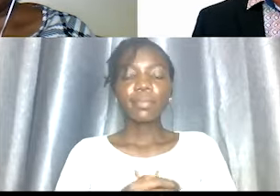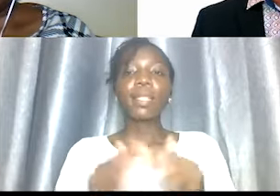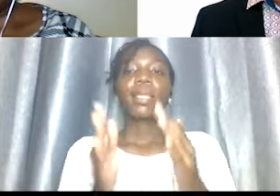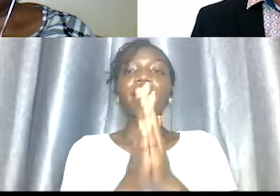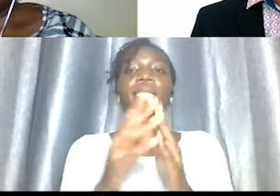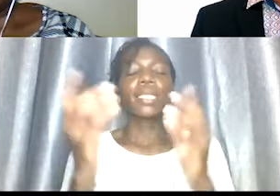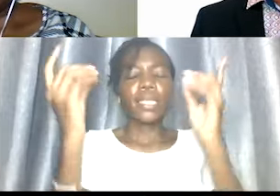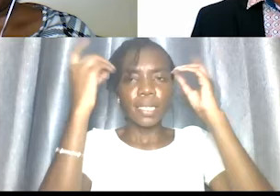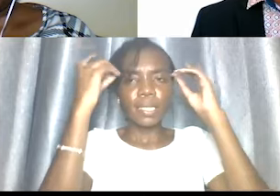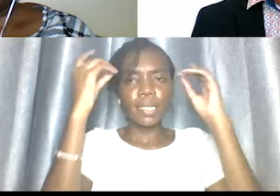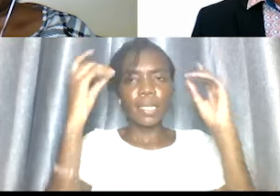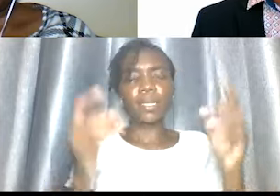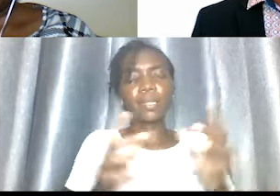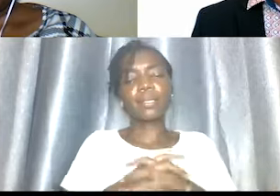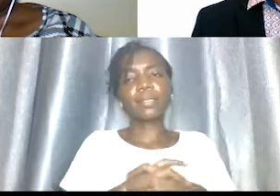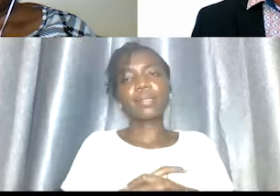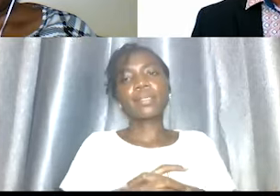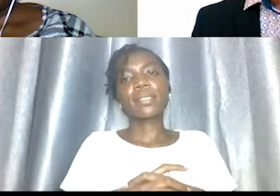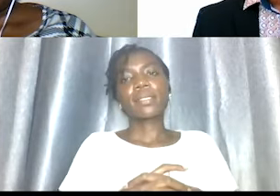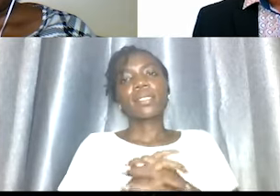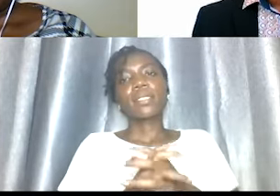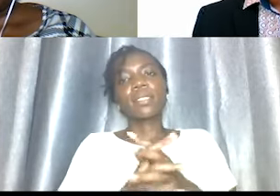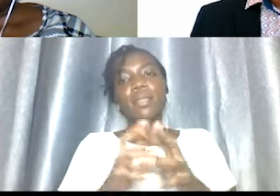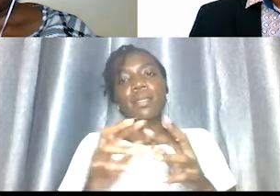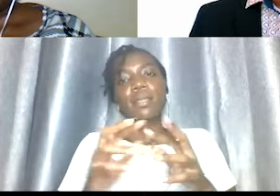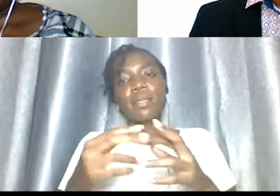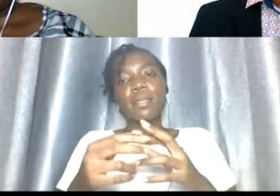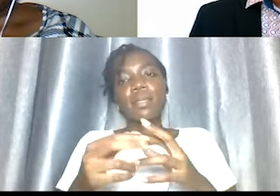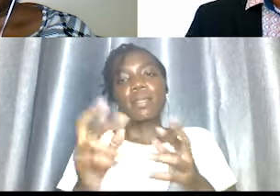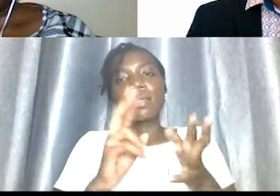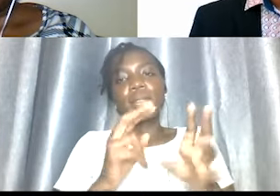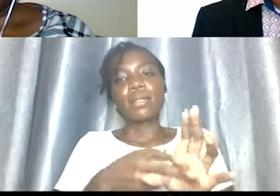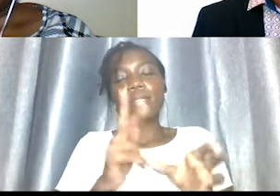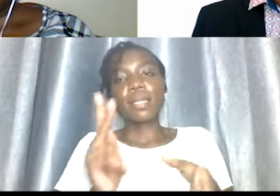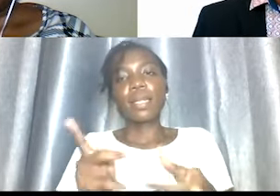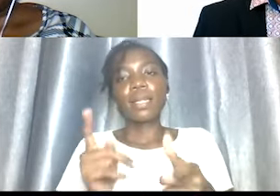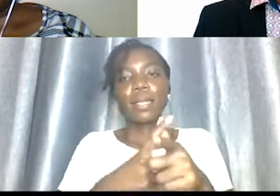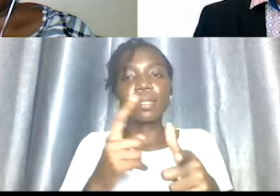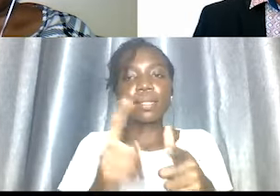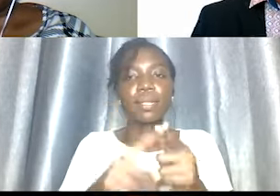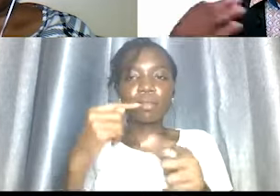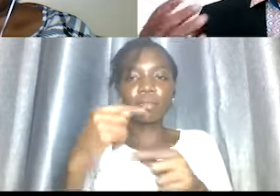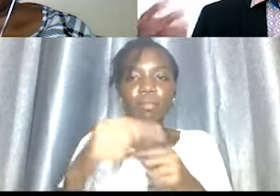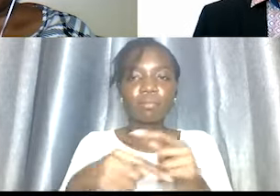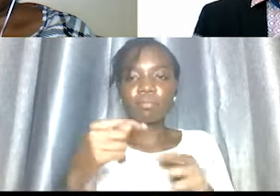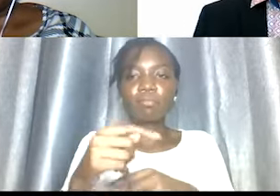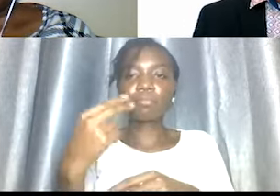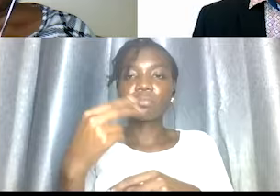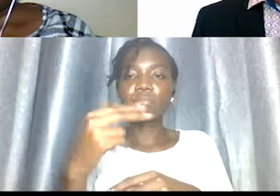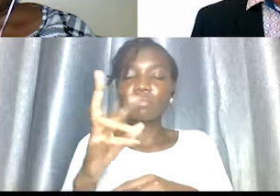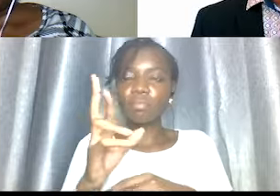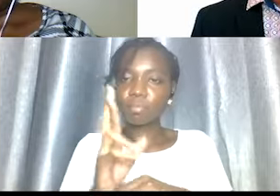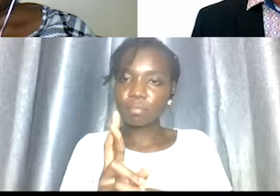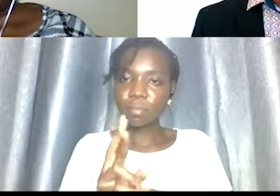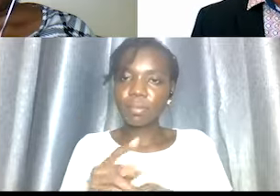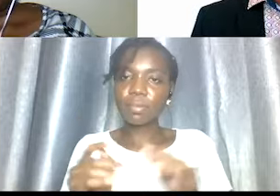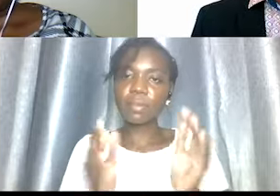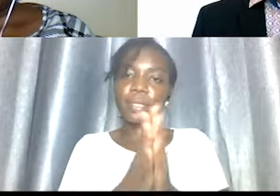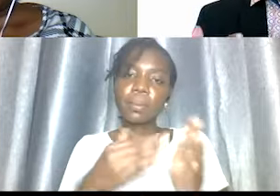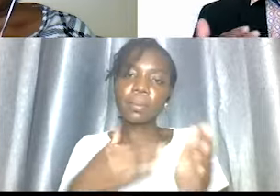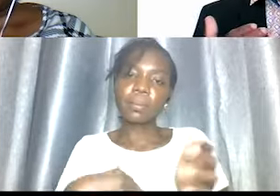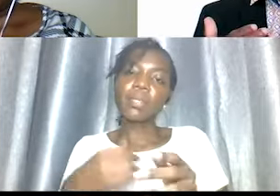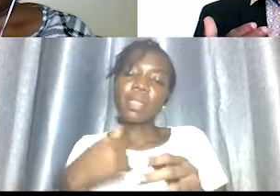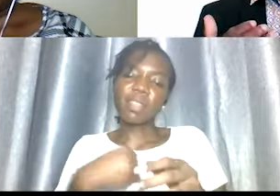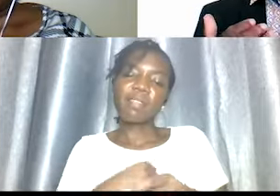would resign to pursue her master's in human resources because I was making a good salary,